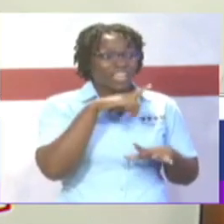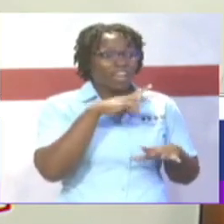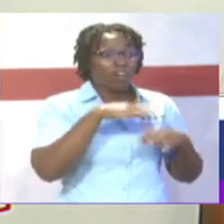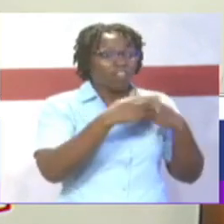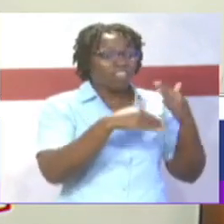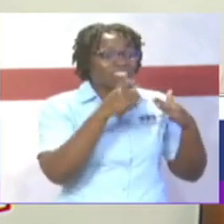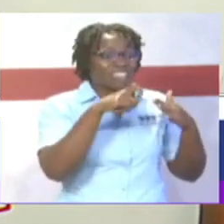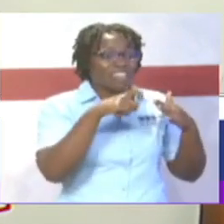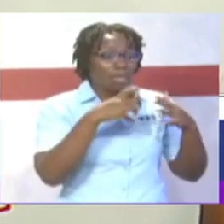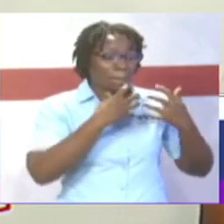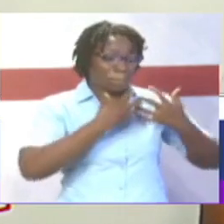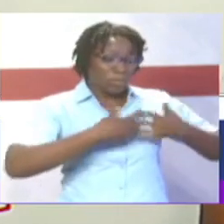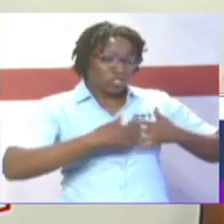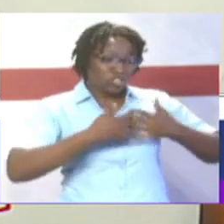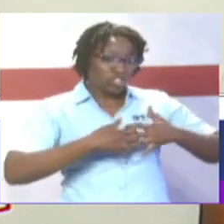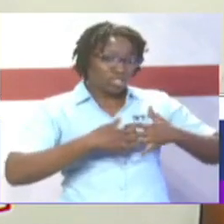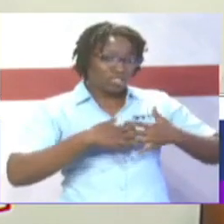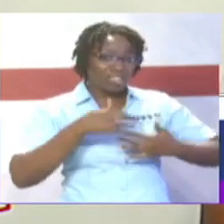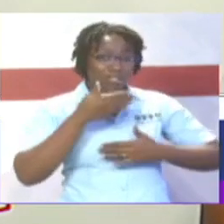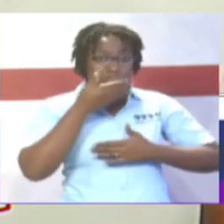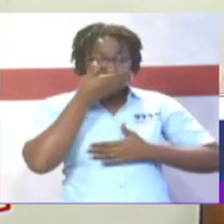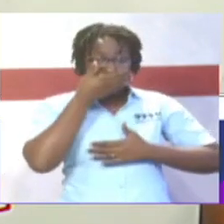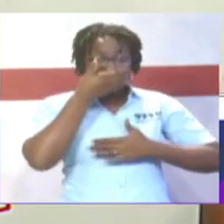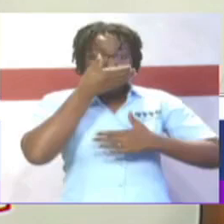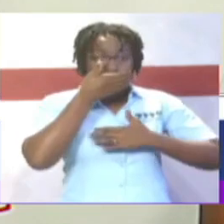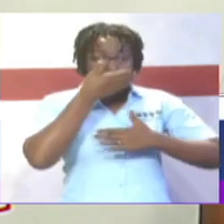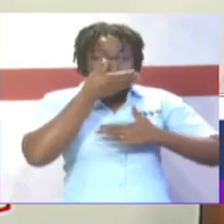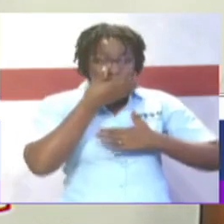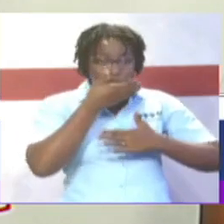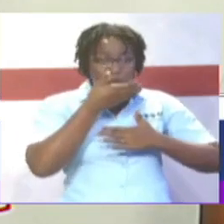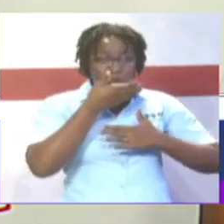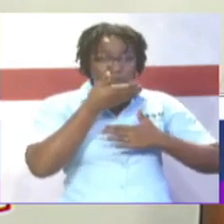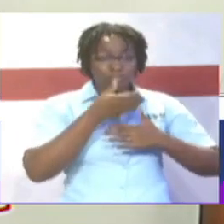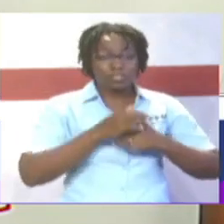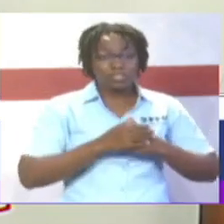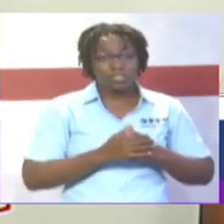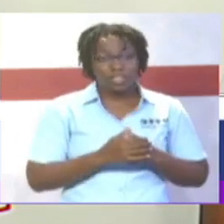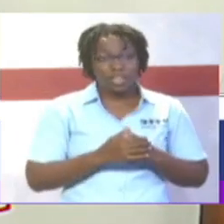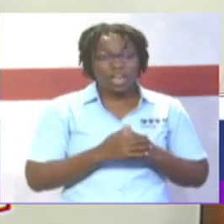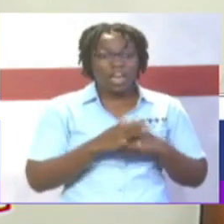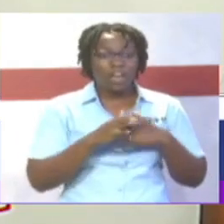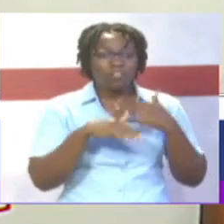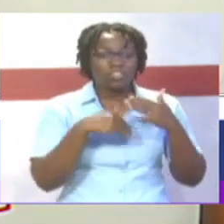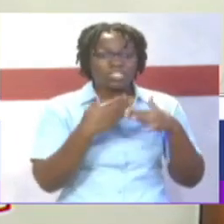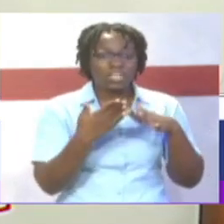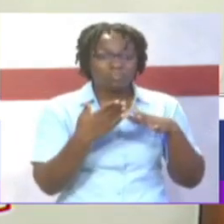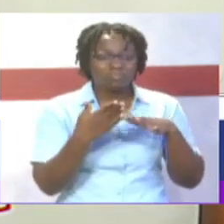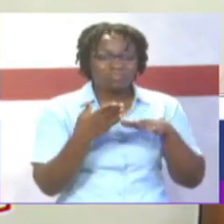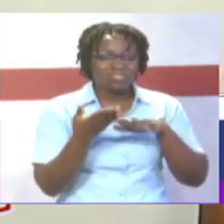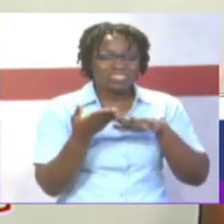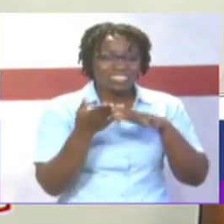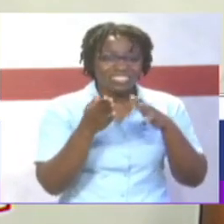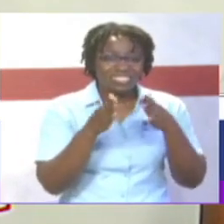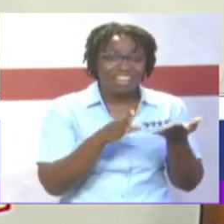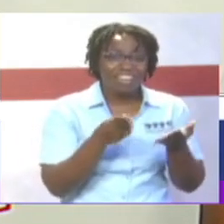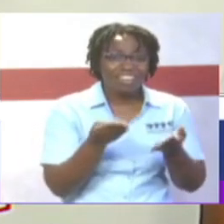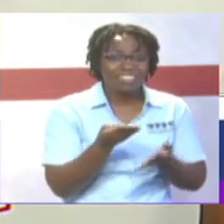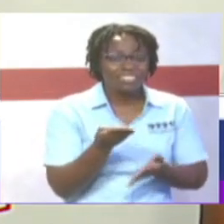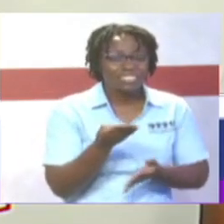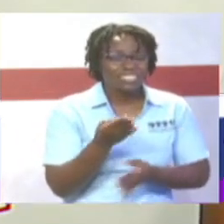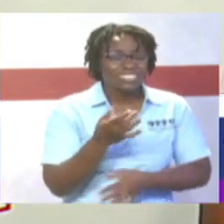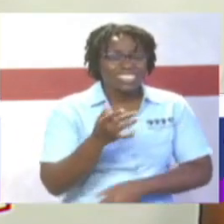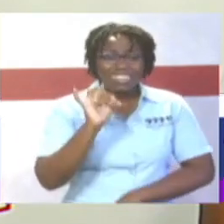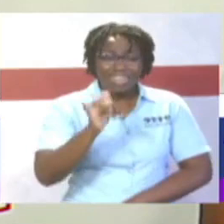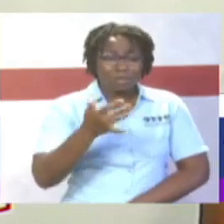ventilated, and eventually succumbing to COVID-19 a couple days later. I felt